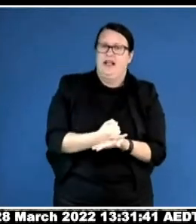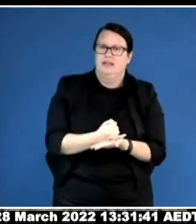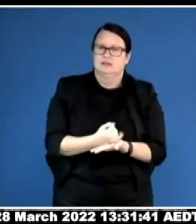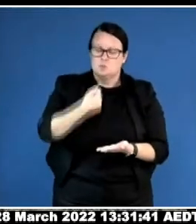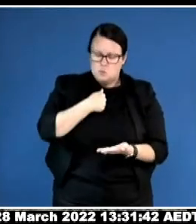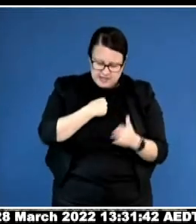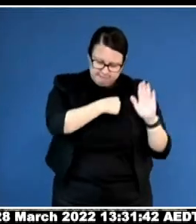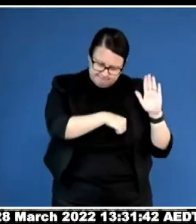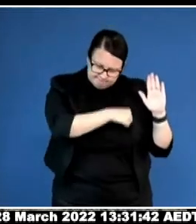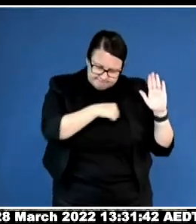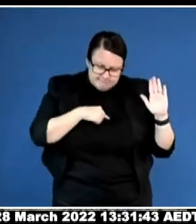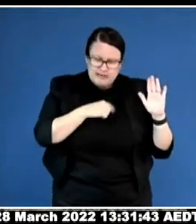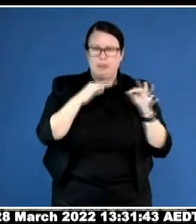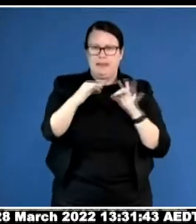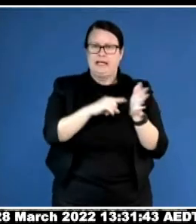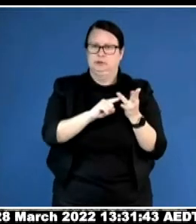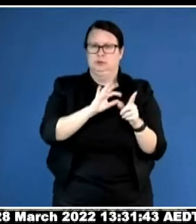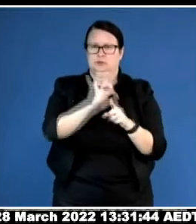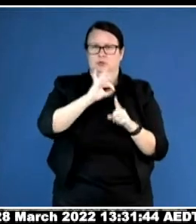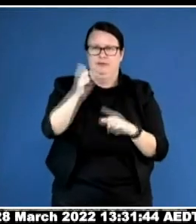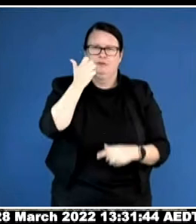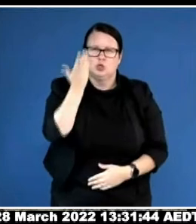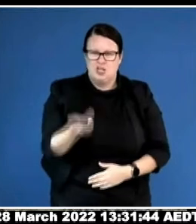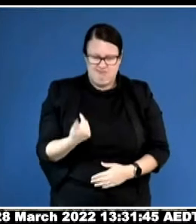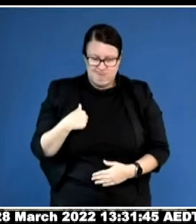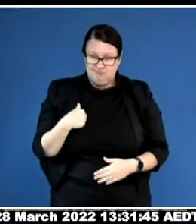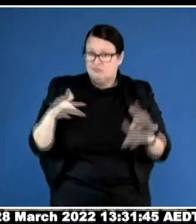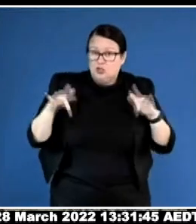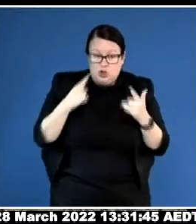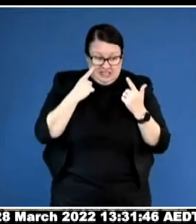and we have a plan of how to change that. That I'm not seeing.